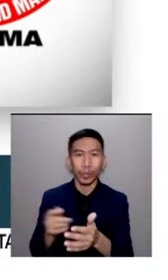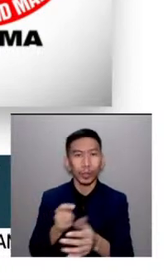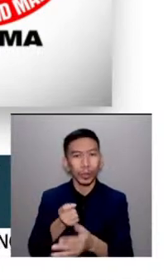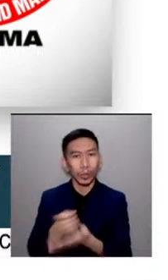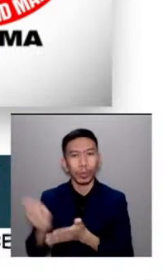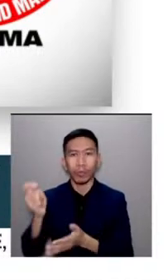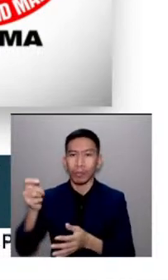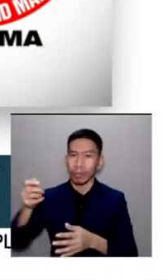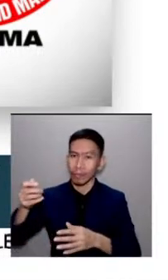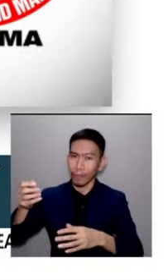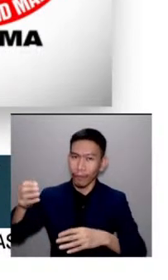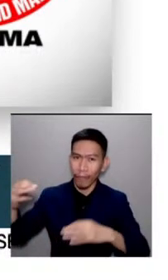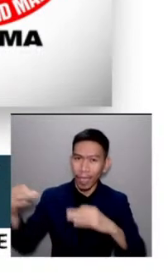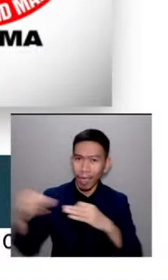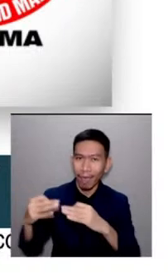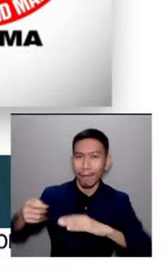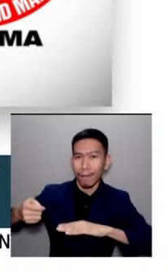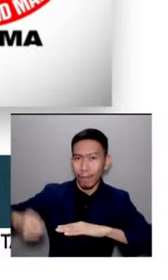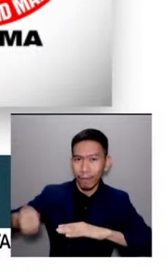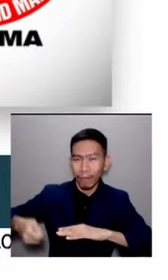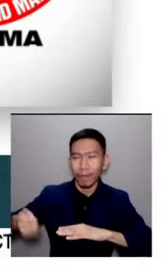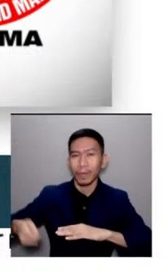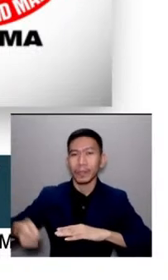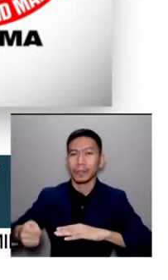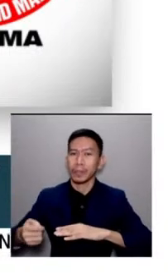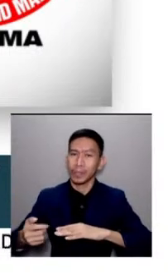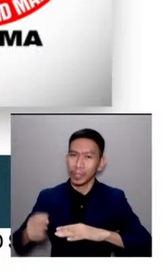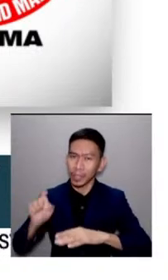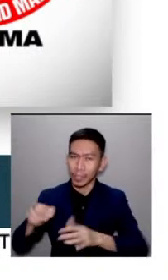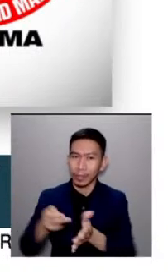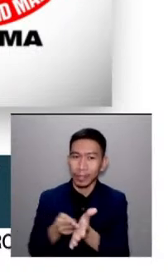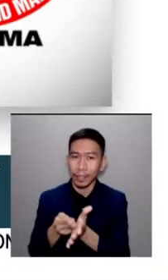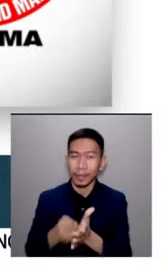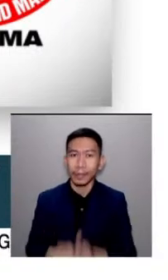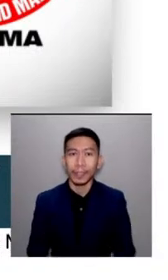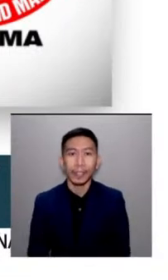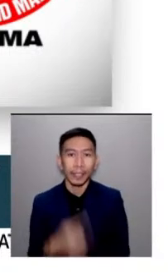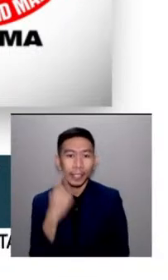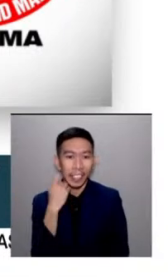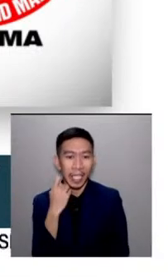integrity. Just a few months ago, we spoke to former chief presidential,